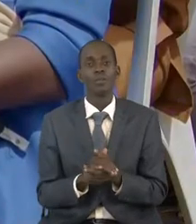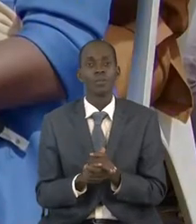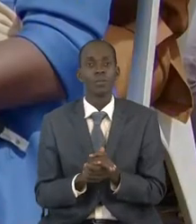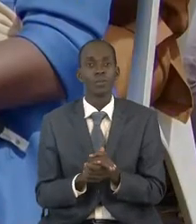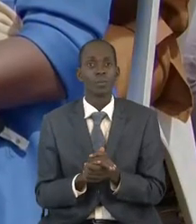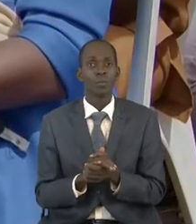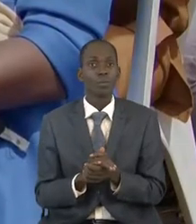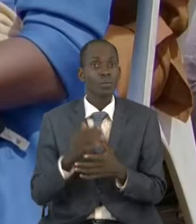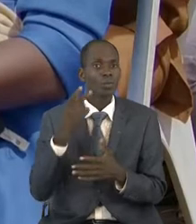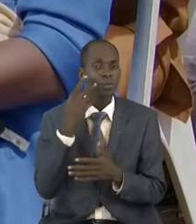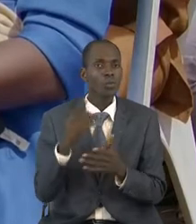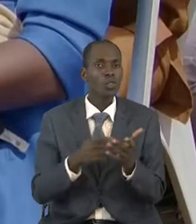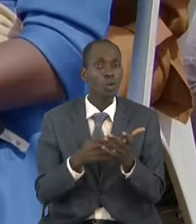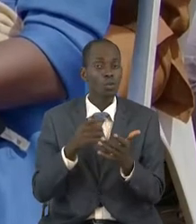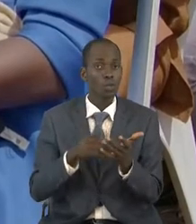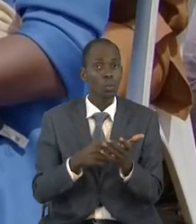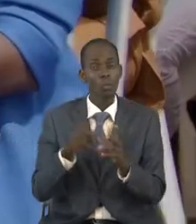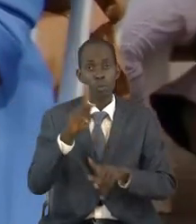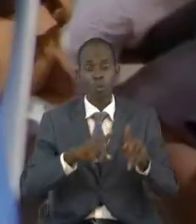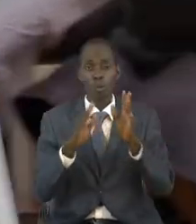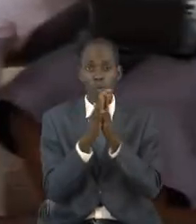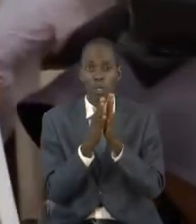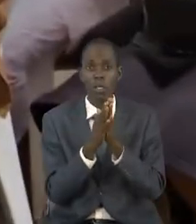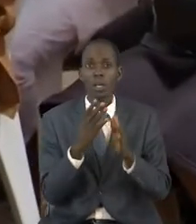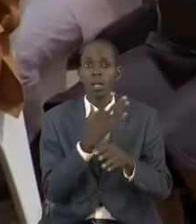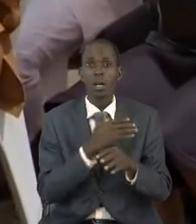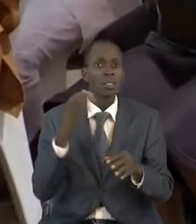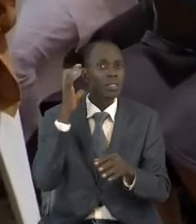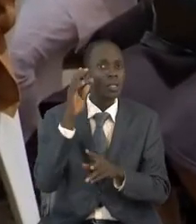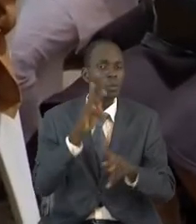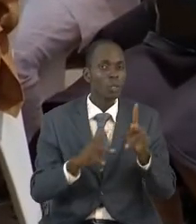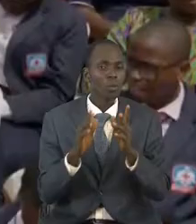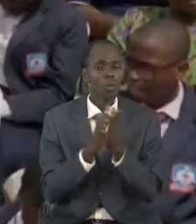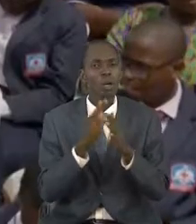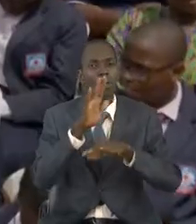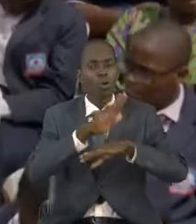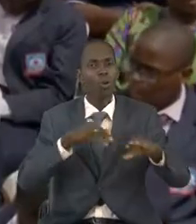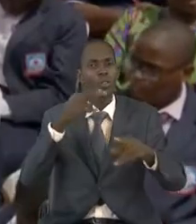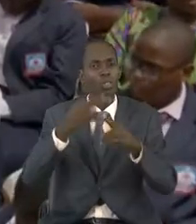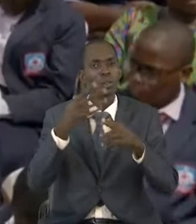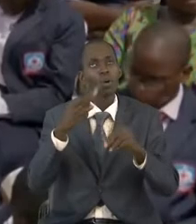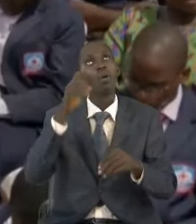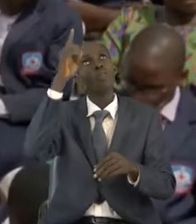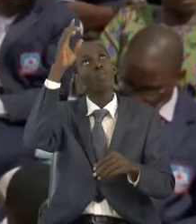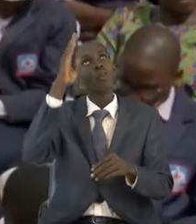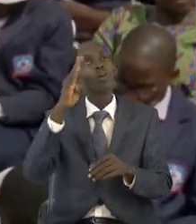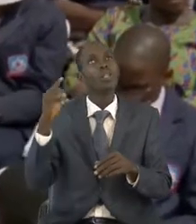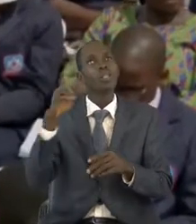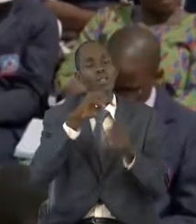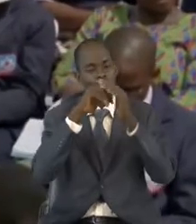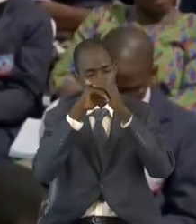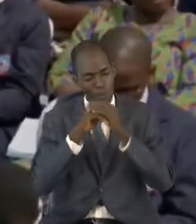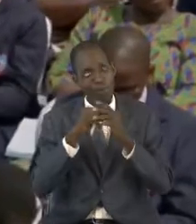And when you hear people pray, they mention the name of God. They adore God. They mention